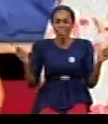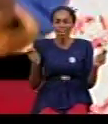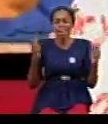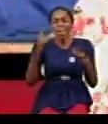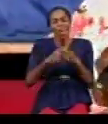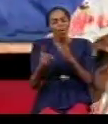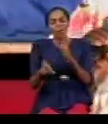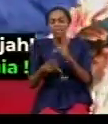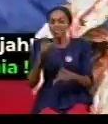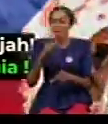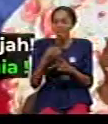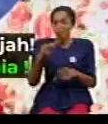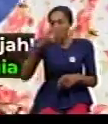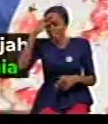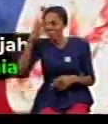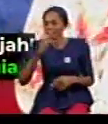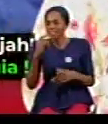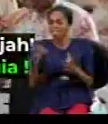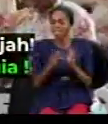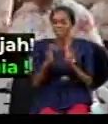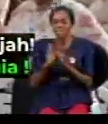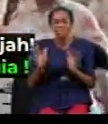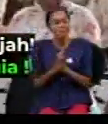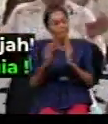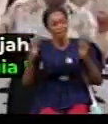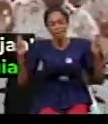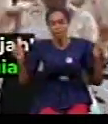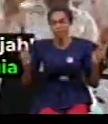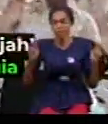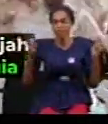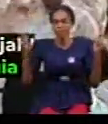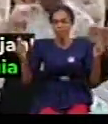Hallelujah. I say, what manner of man is Jesus?